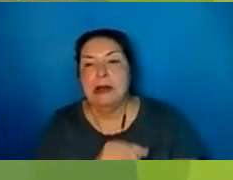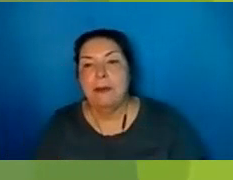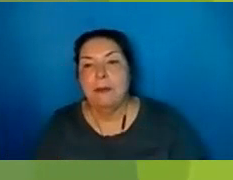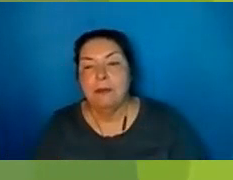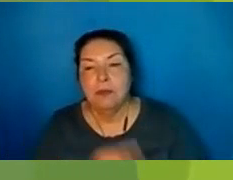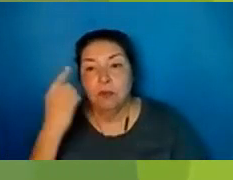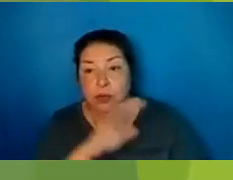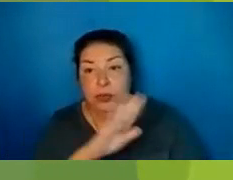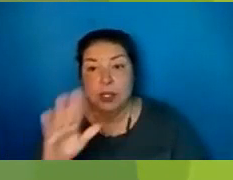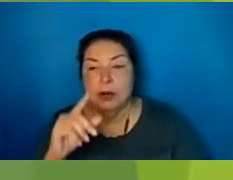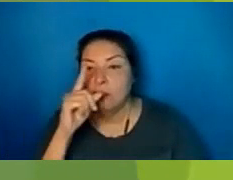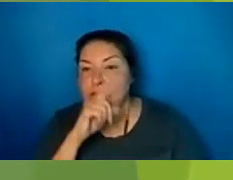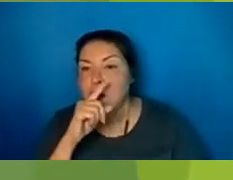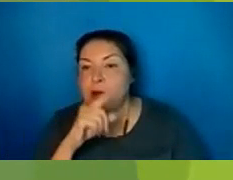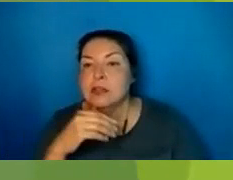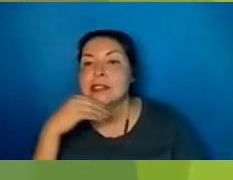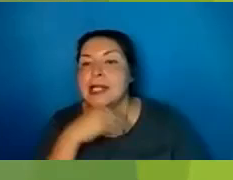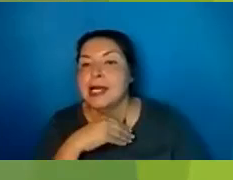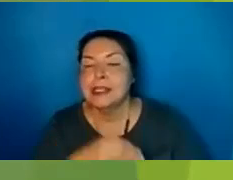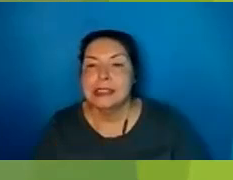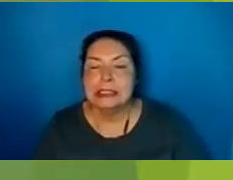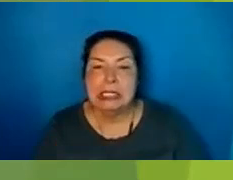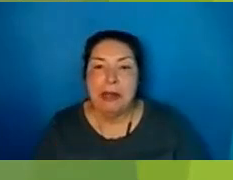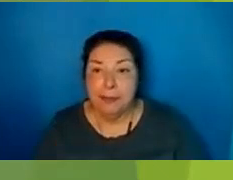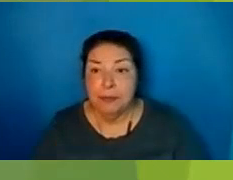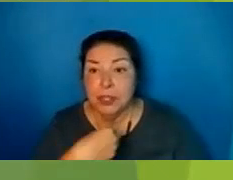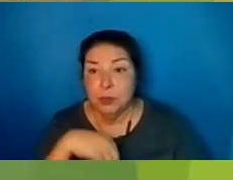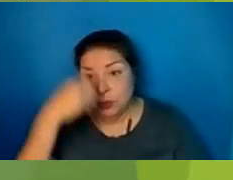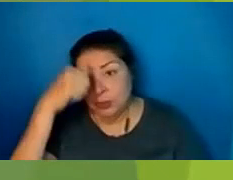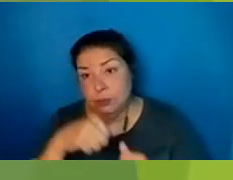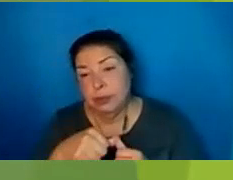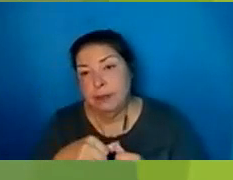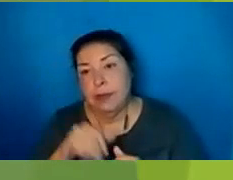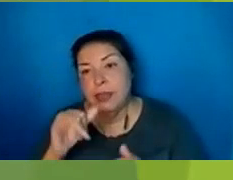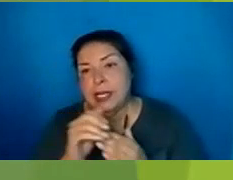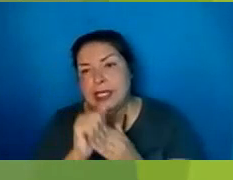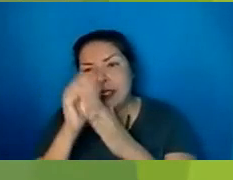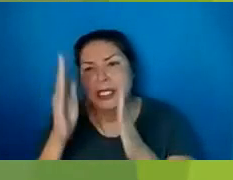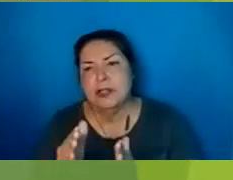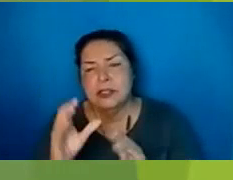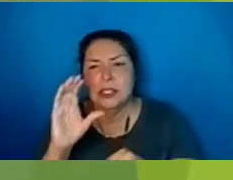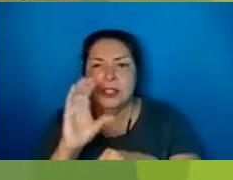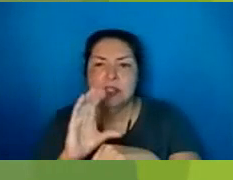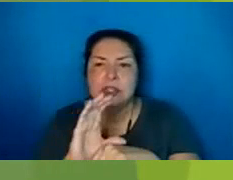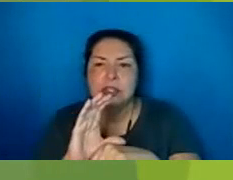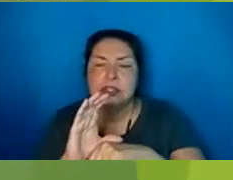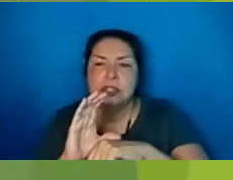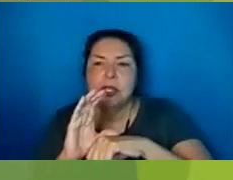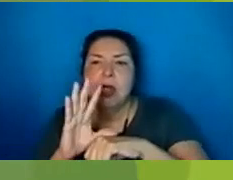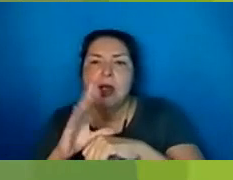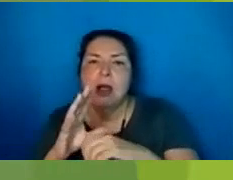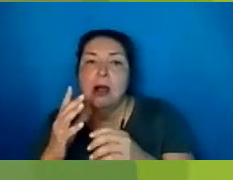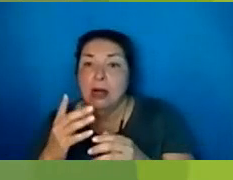for their falsehoods. And we have to remember that leaders in the church are held to a much